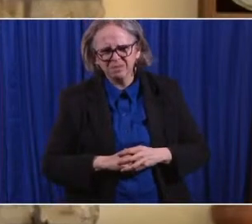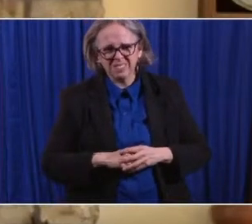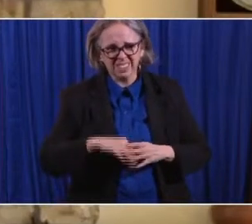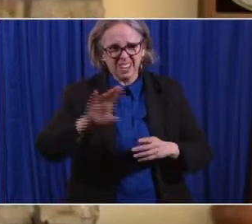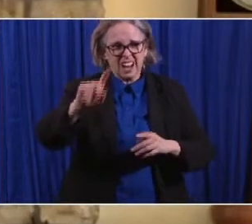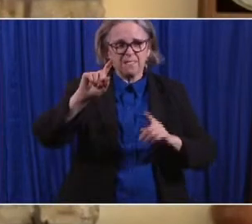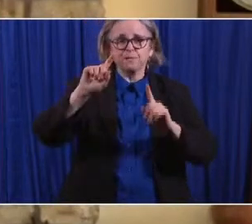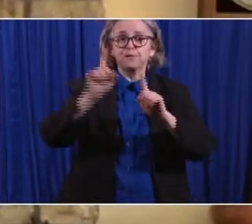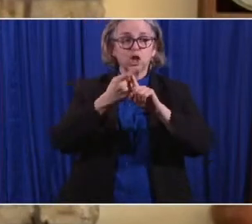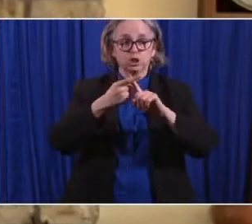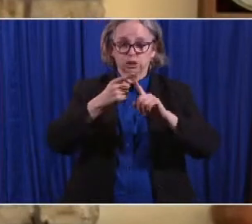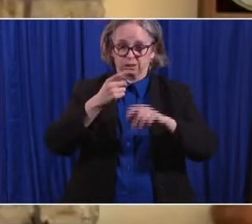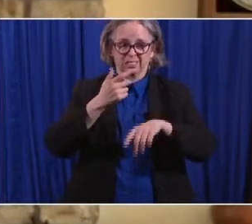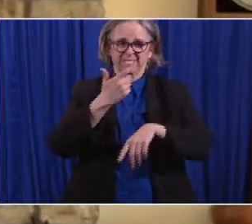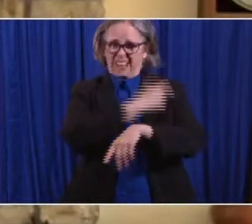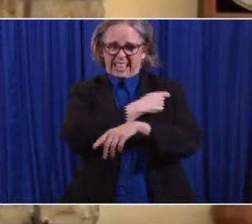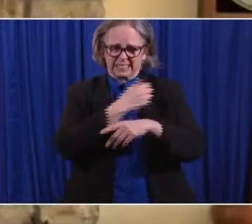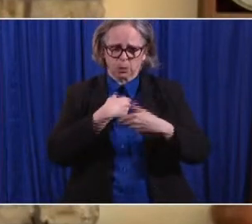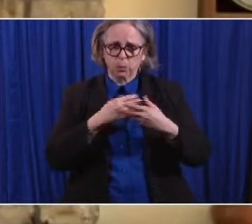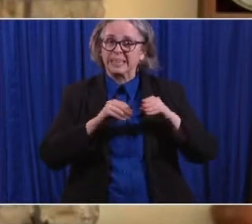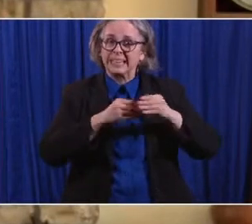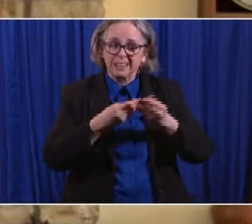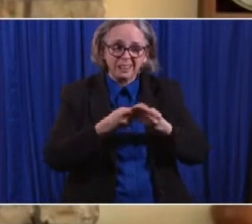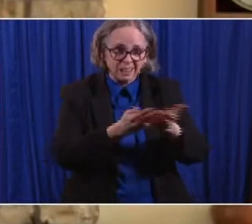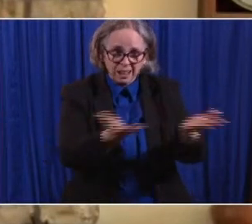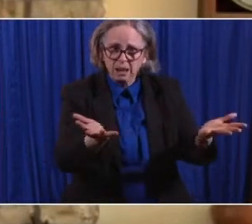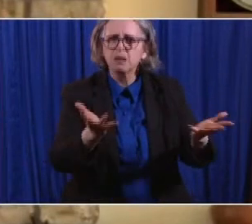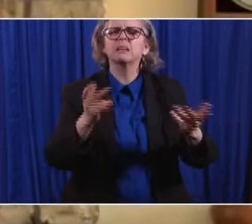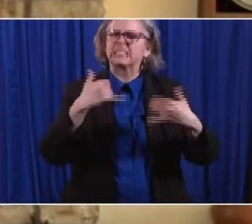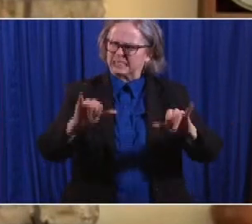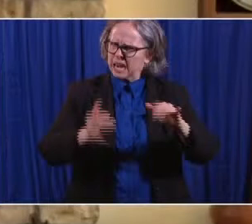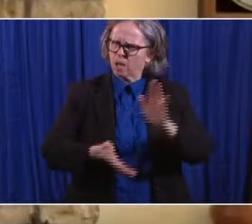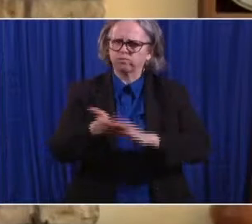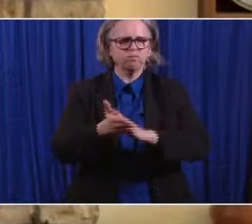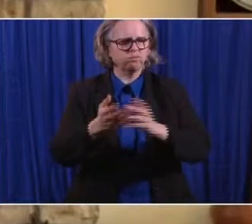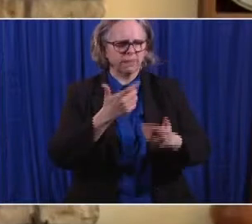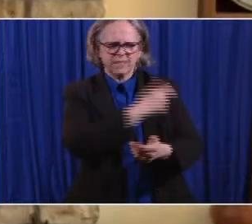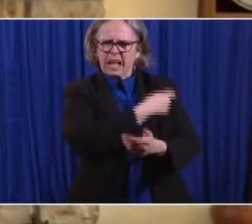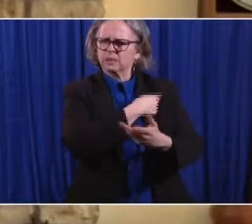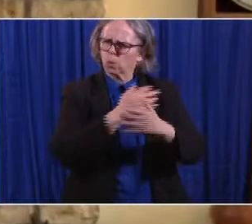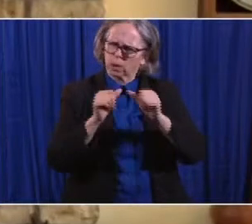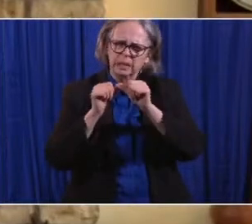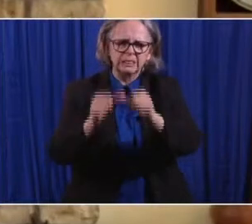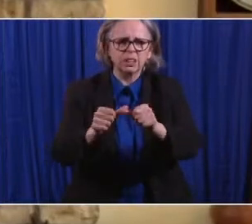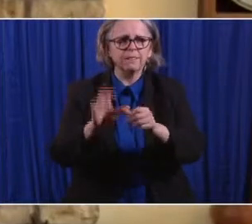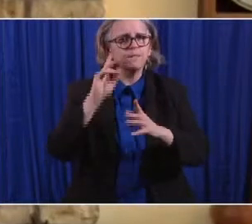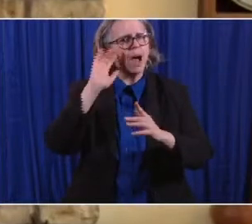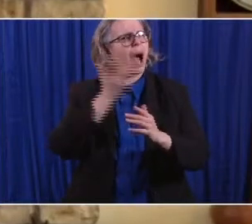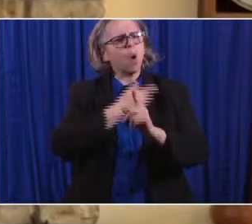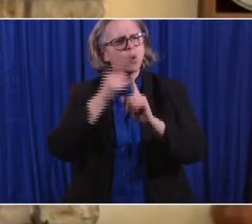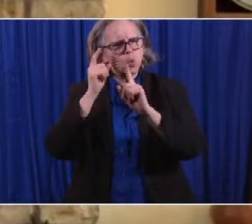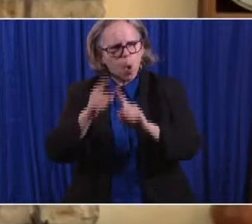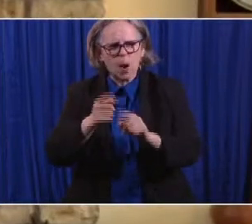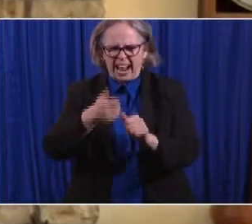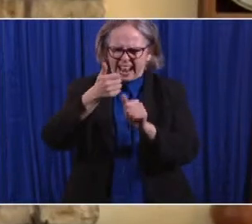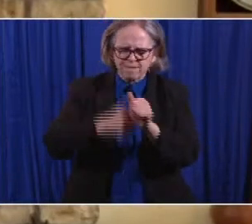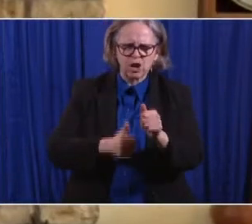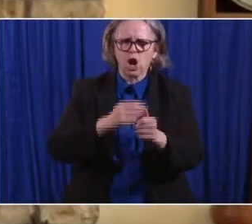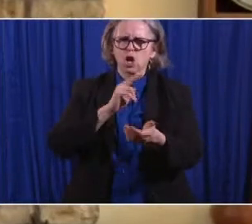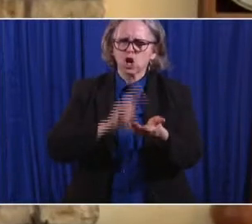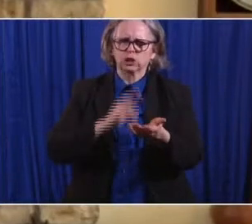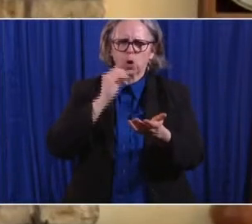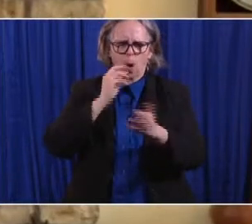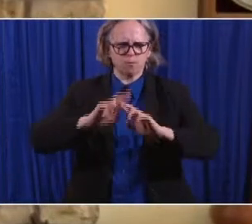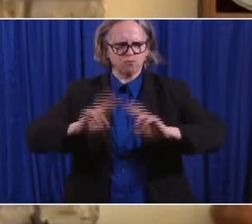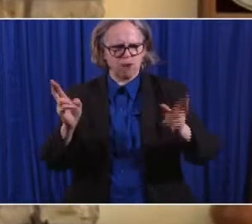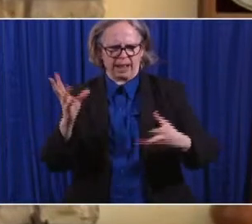week, more of them this week, and more of them the next week. It's our goal to have every one of these nursing homes enrolled, because all